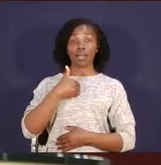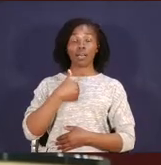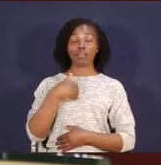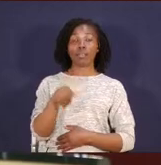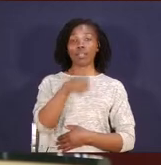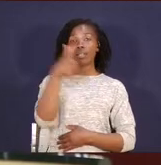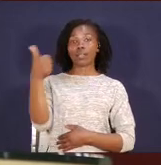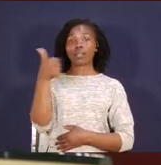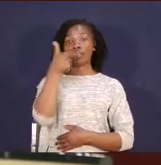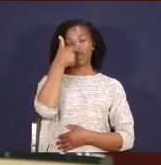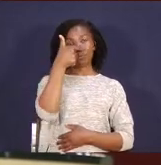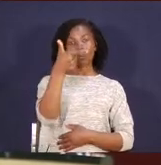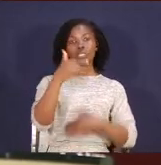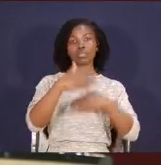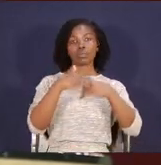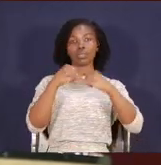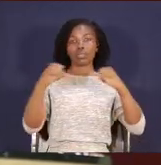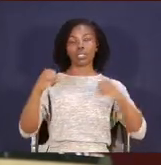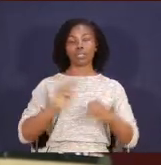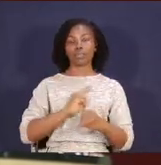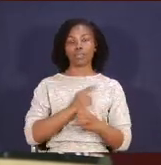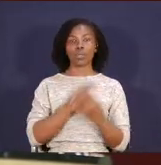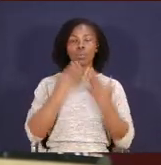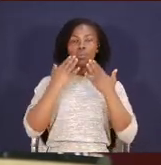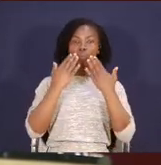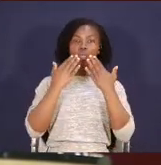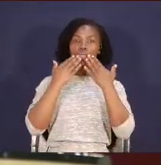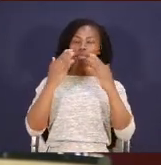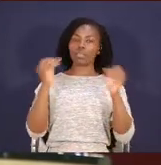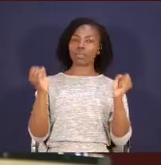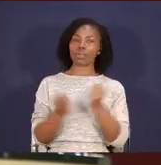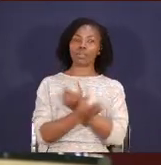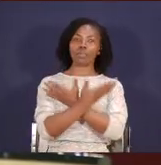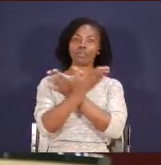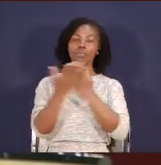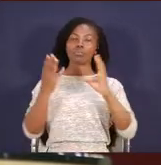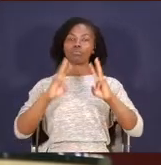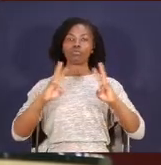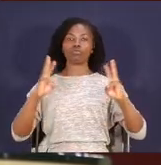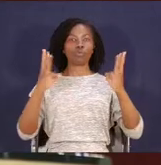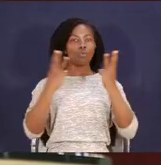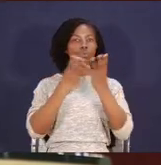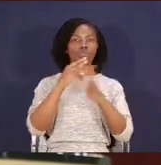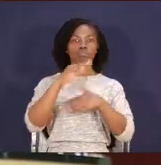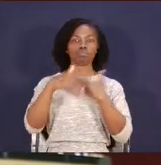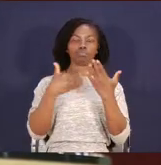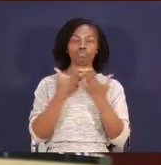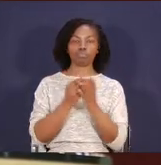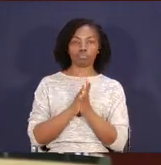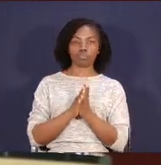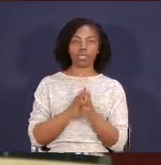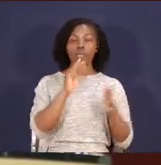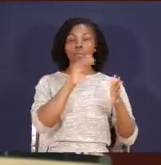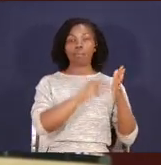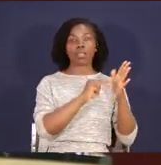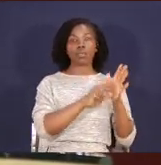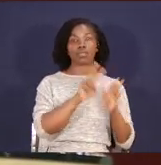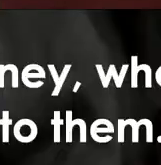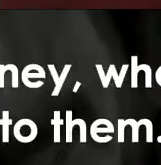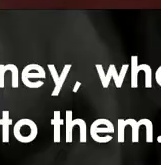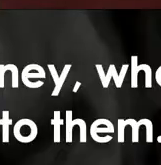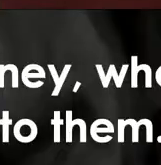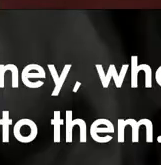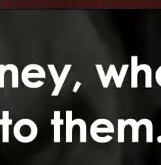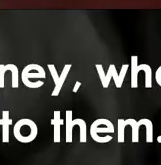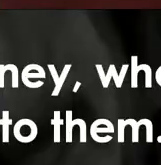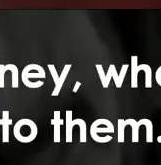also following online. We appreciate you from all over the world. Matthew chapter 25 from verse 14. This is